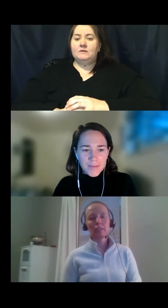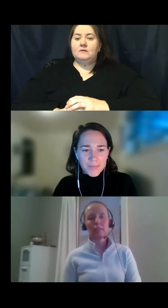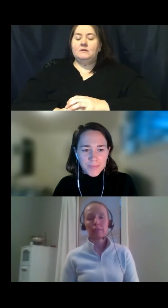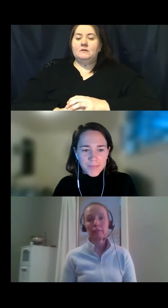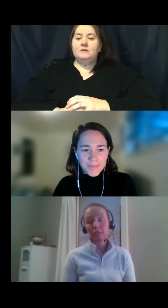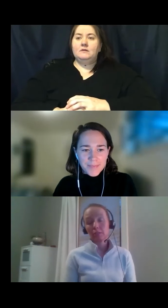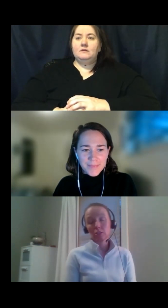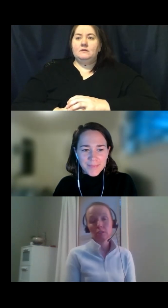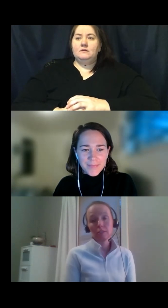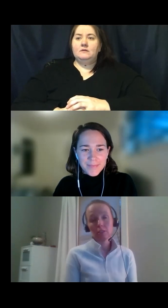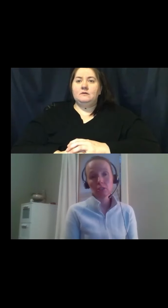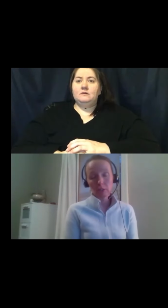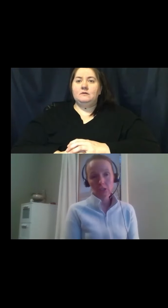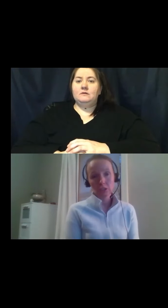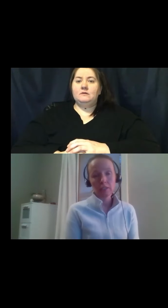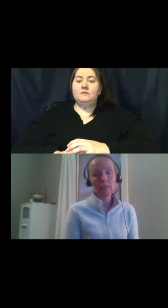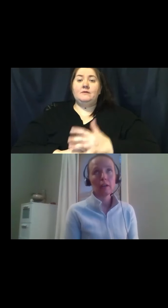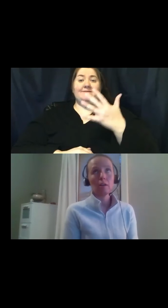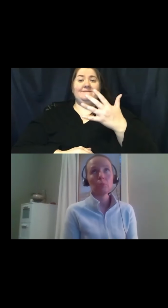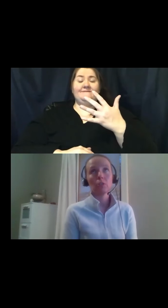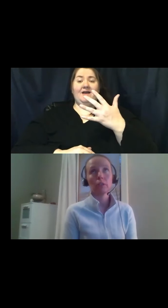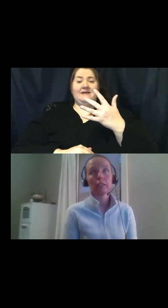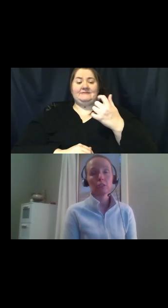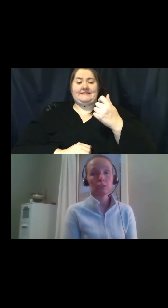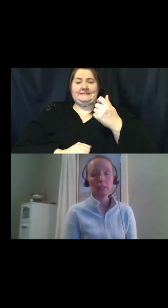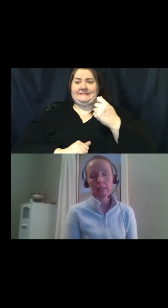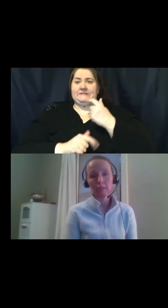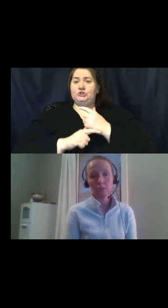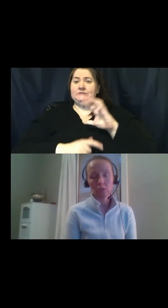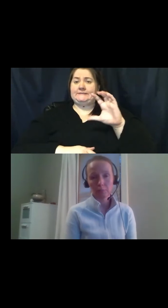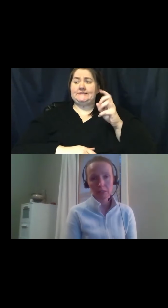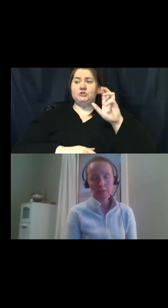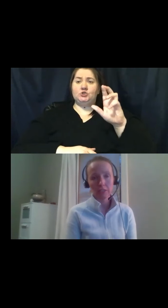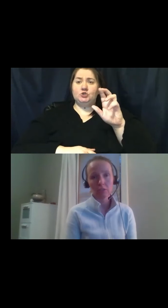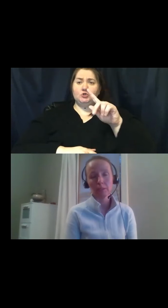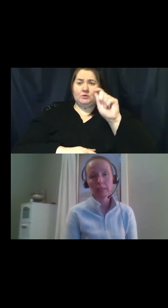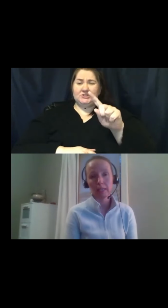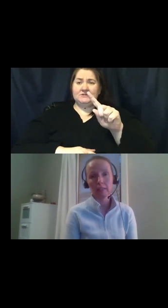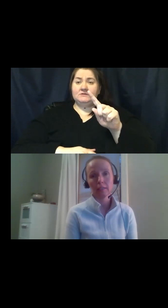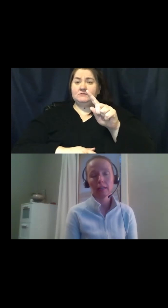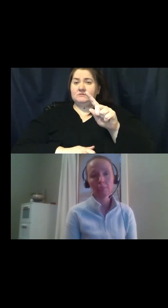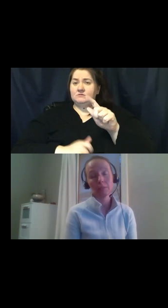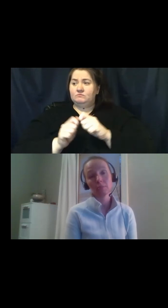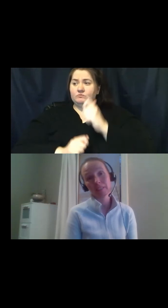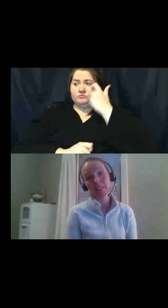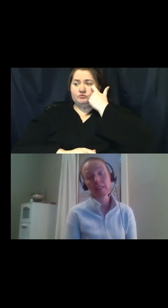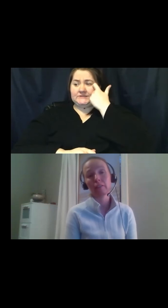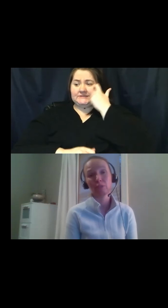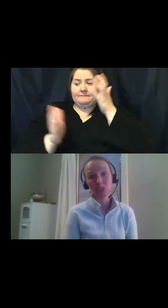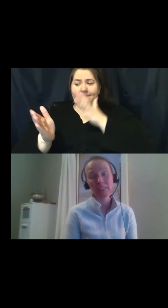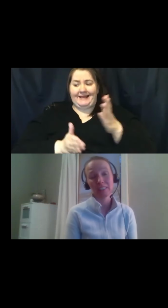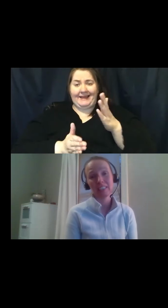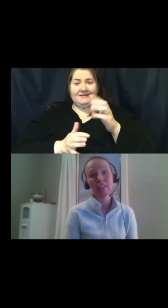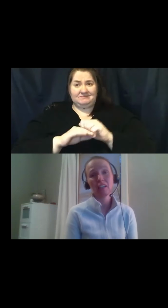So the Five Sisters Cedar question, according to the latest tree preservation plan that has been